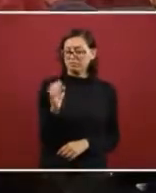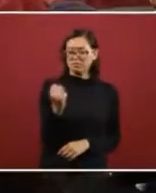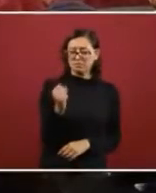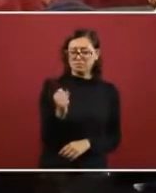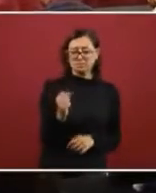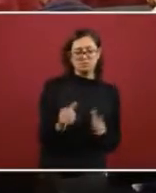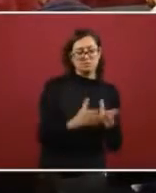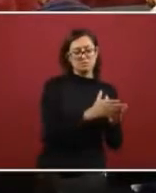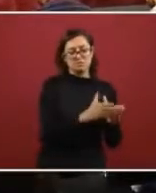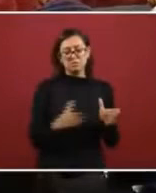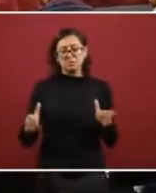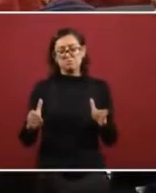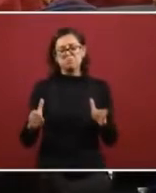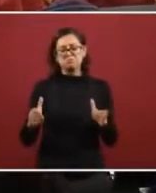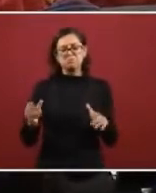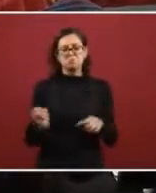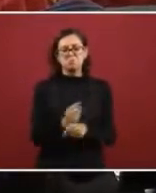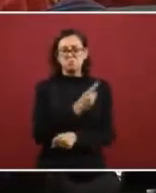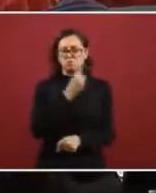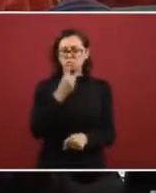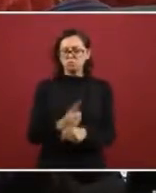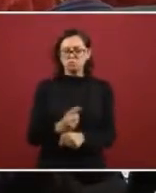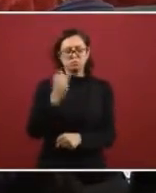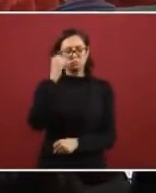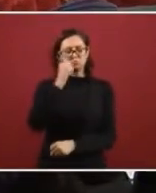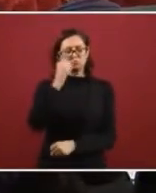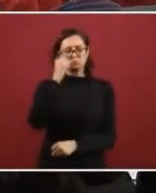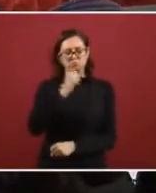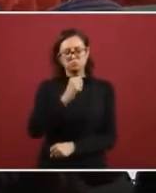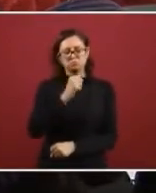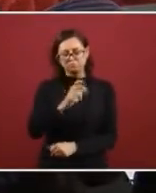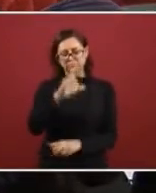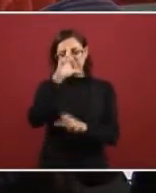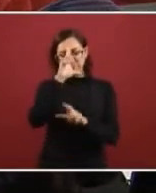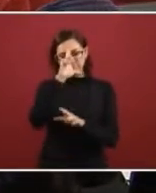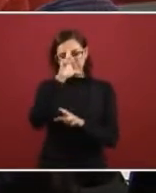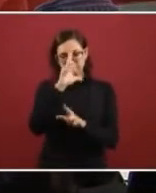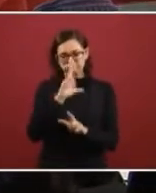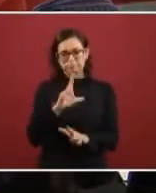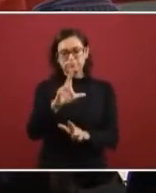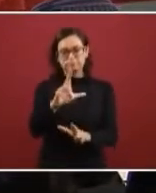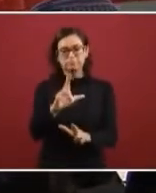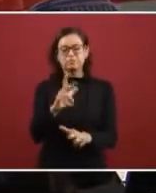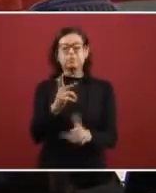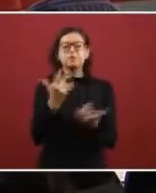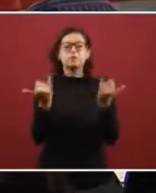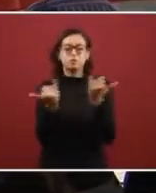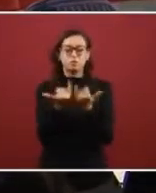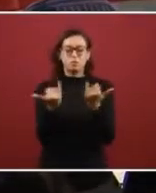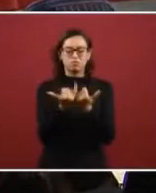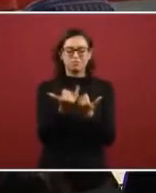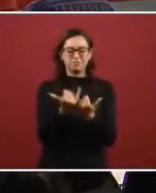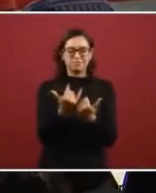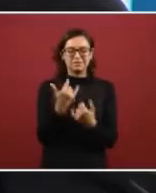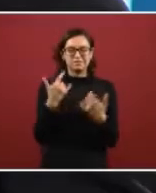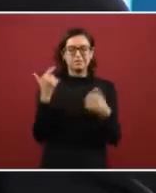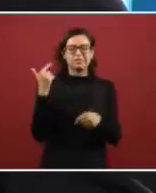September is an extraordinary month to have a homage and recognition and to